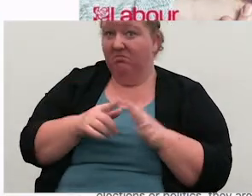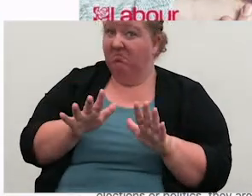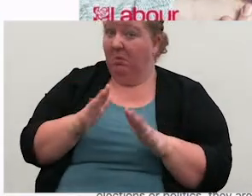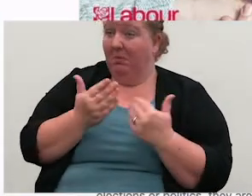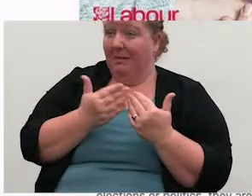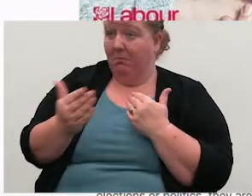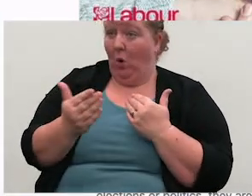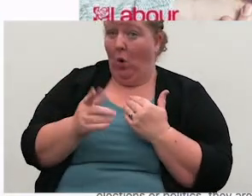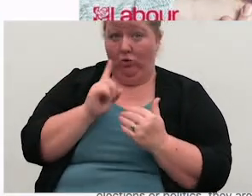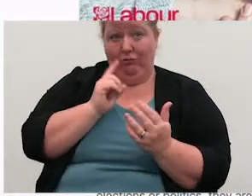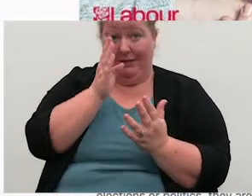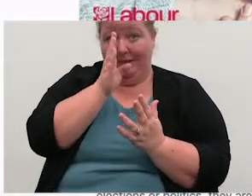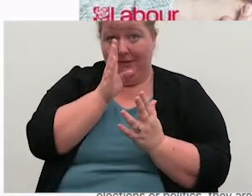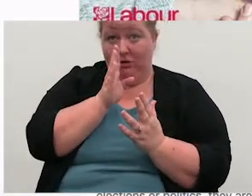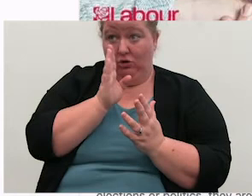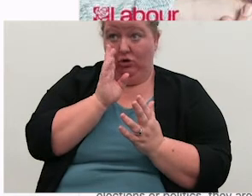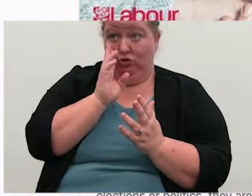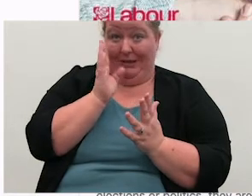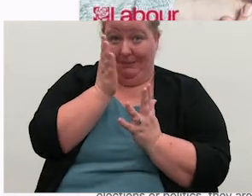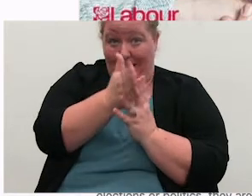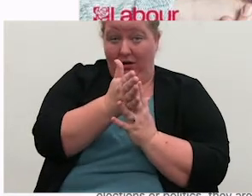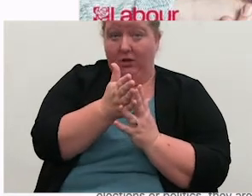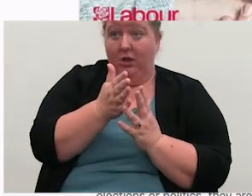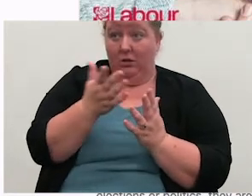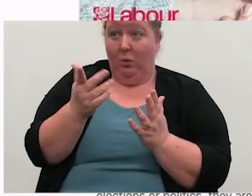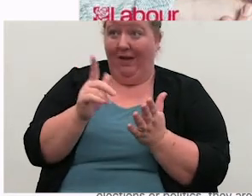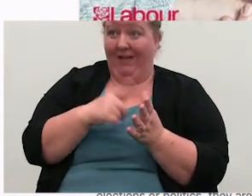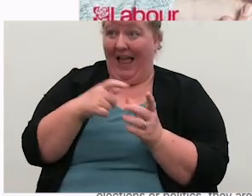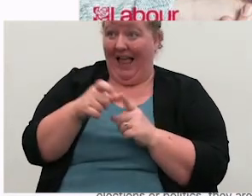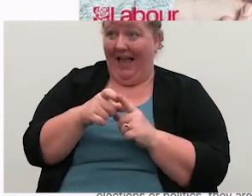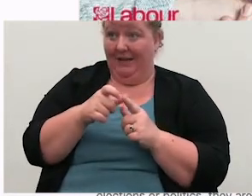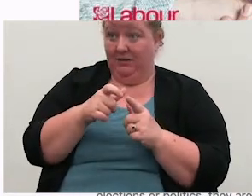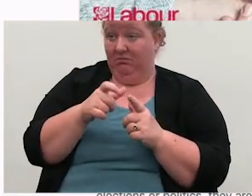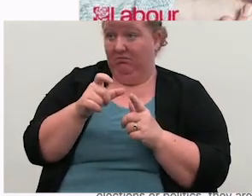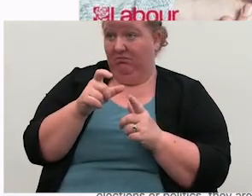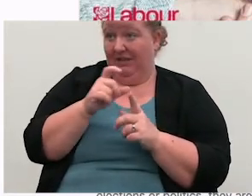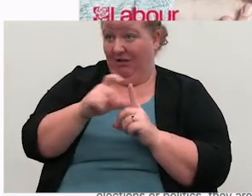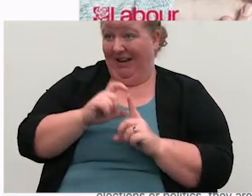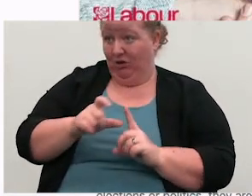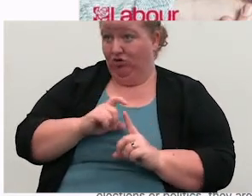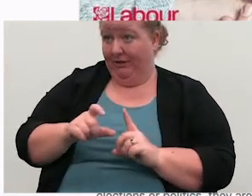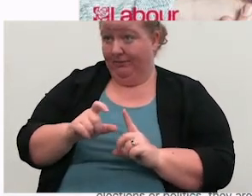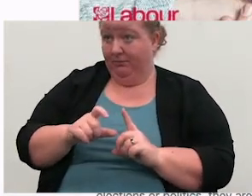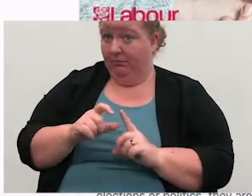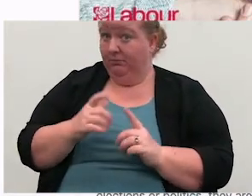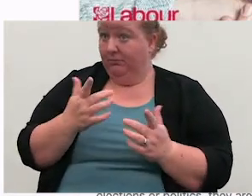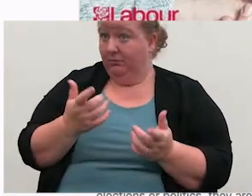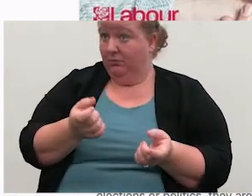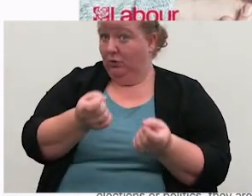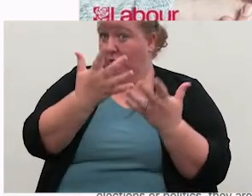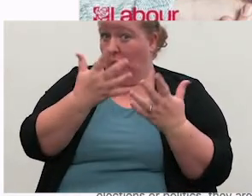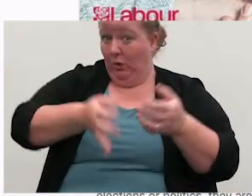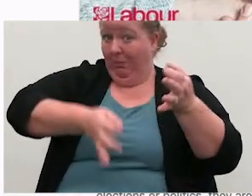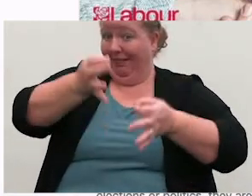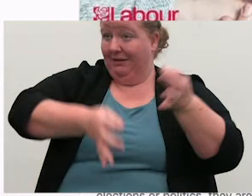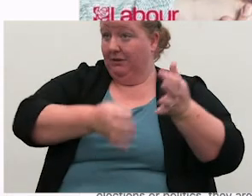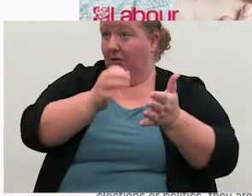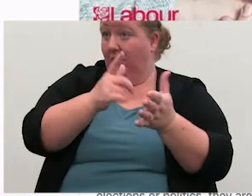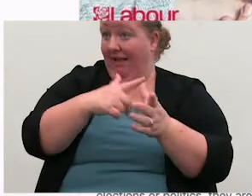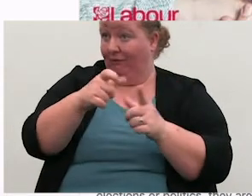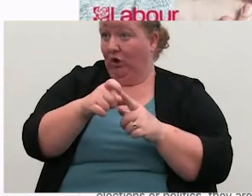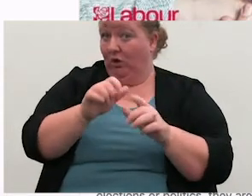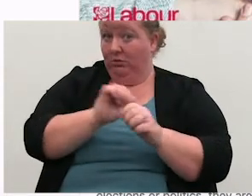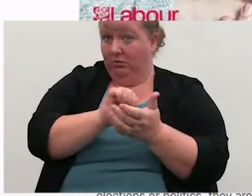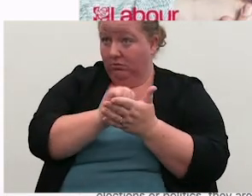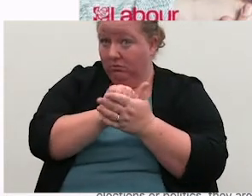more transparent. We have an ads directory, so you can go and look at Facebook's ad directory and it'll show you all political ads